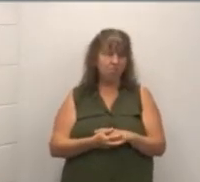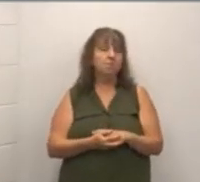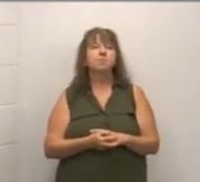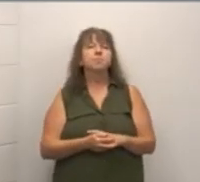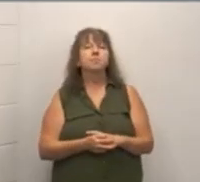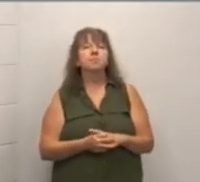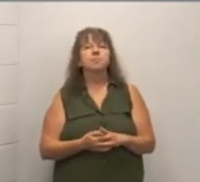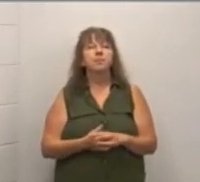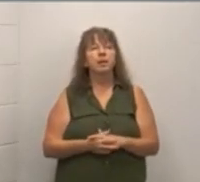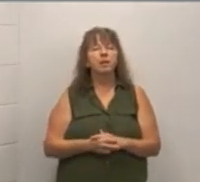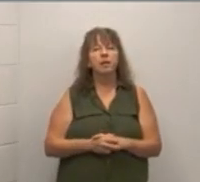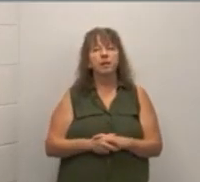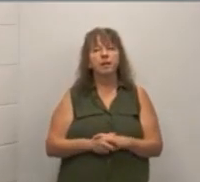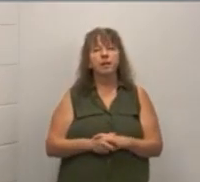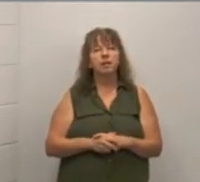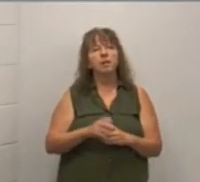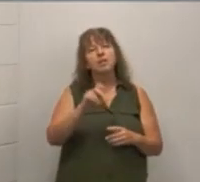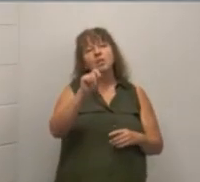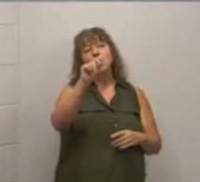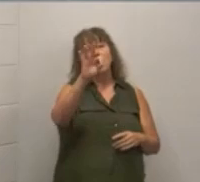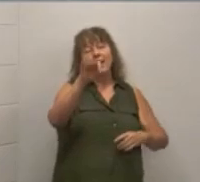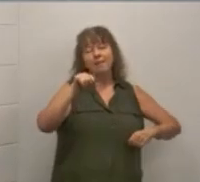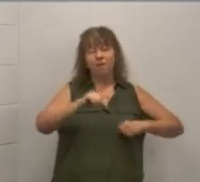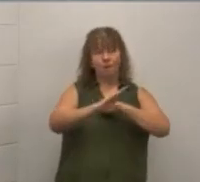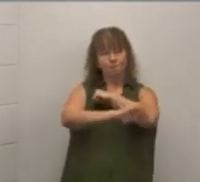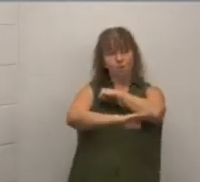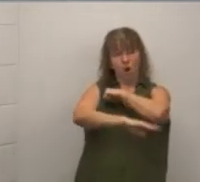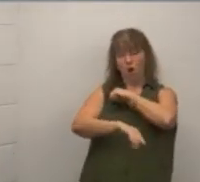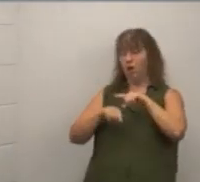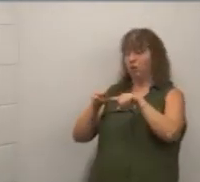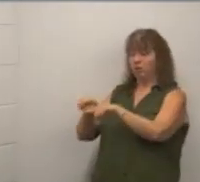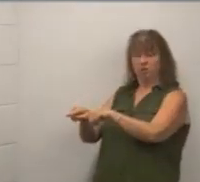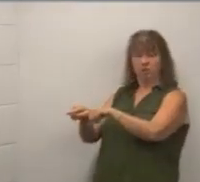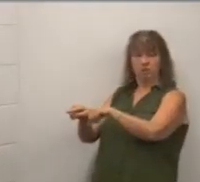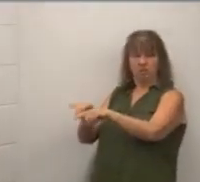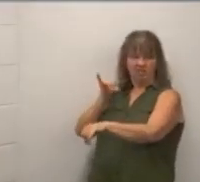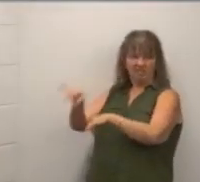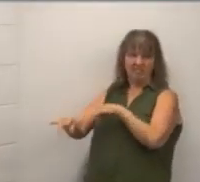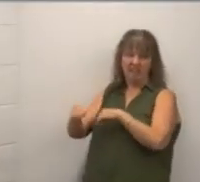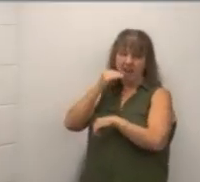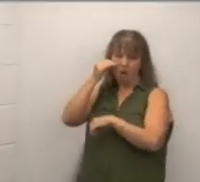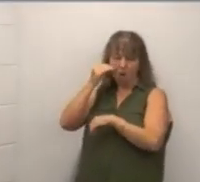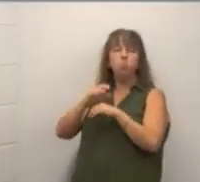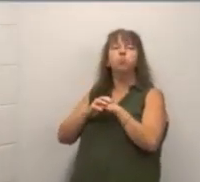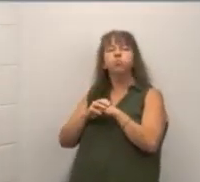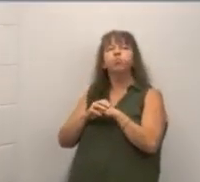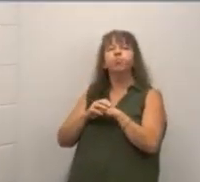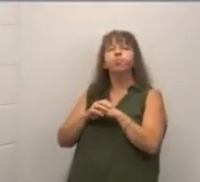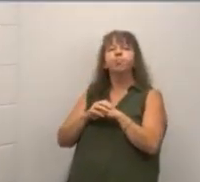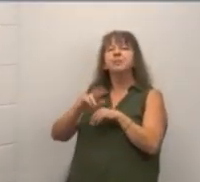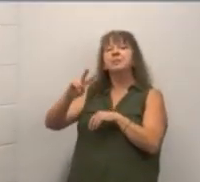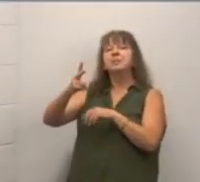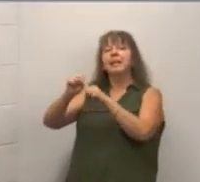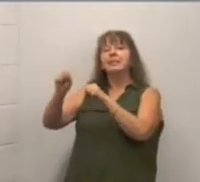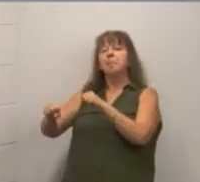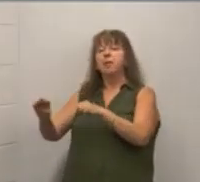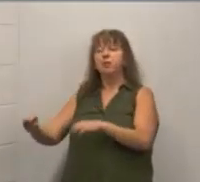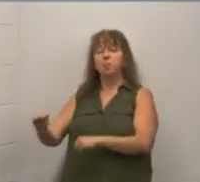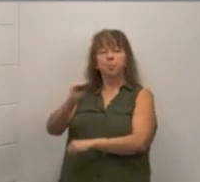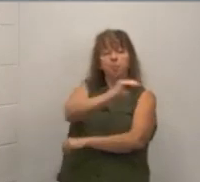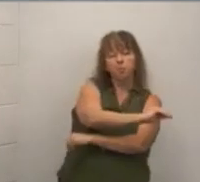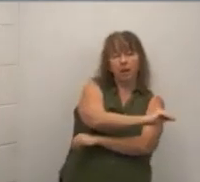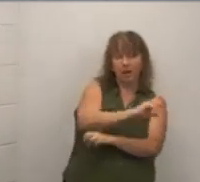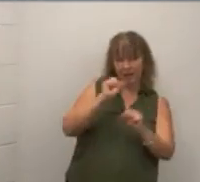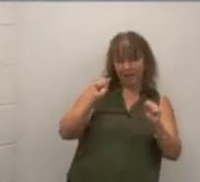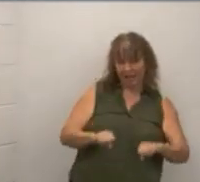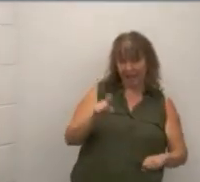If students that select remote in the fall transition back to in-person in the winter, how will transition look to another